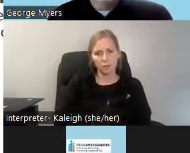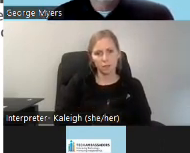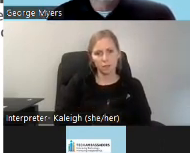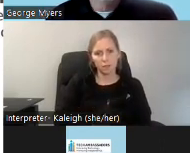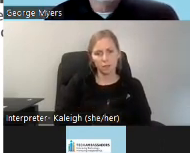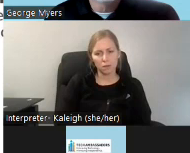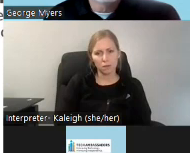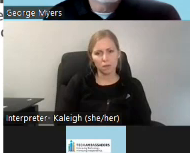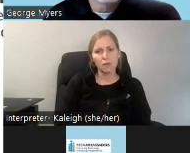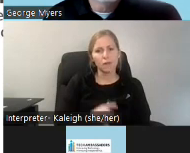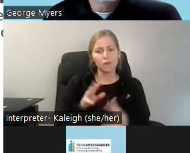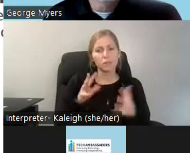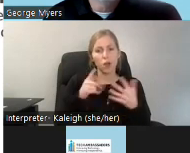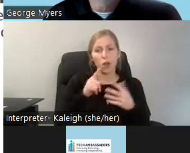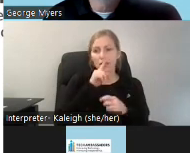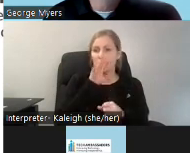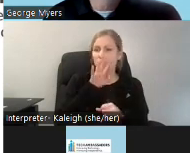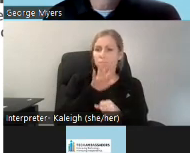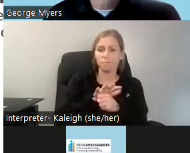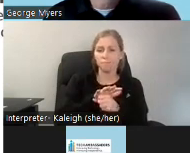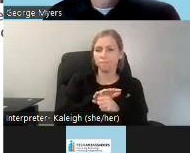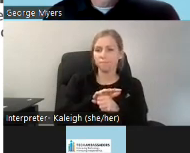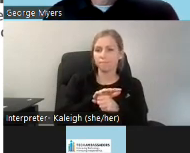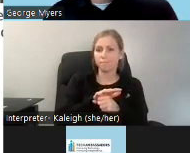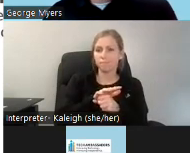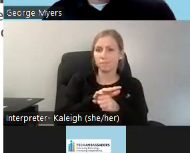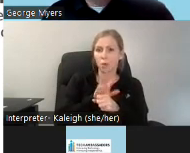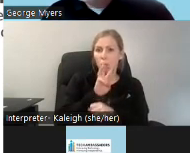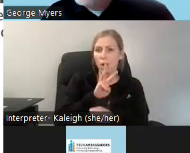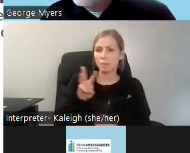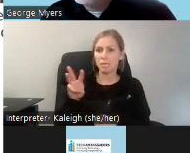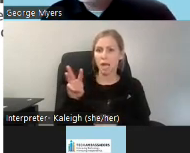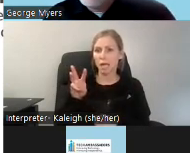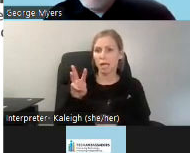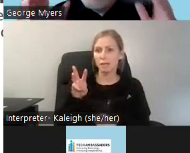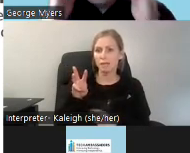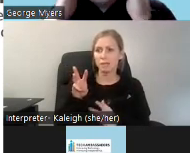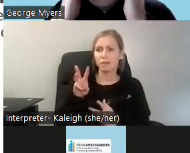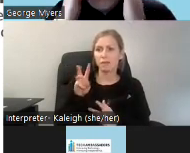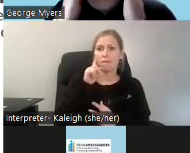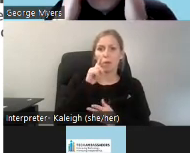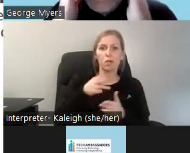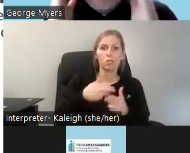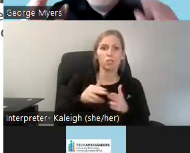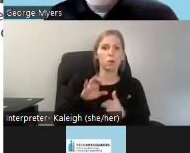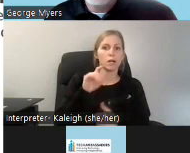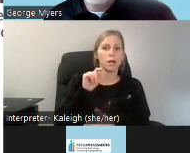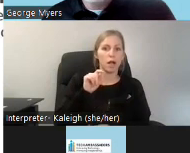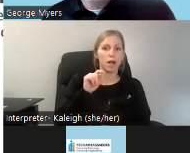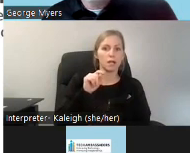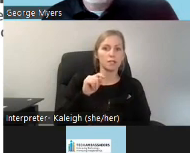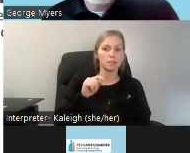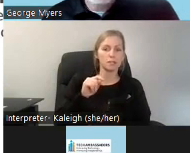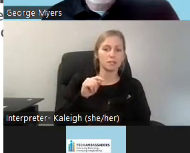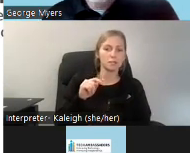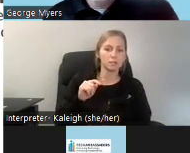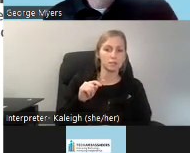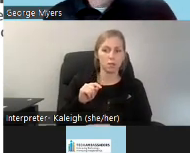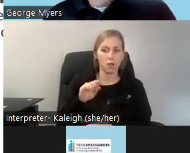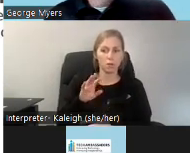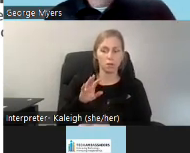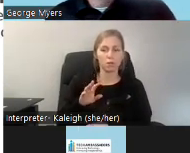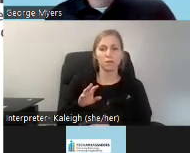dedicated website for the shortcuts to work